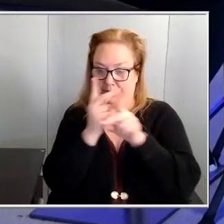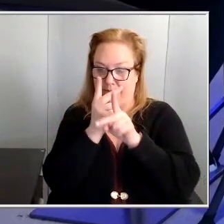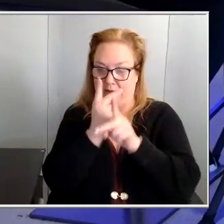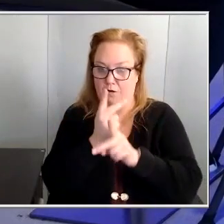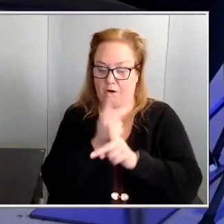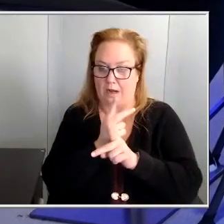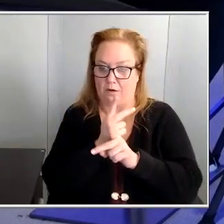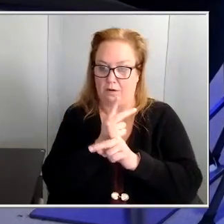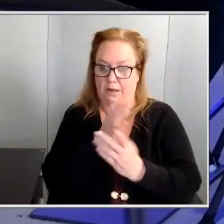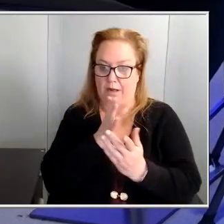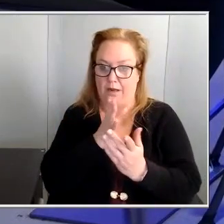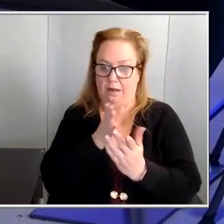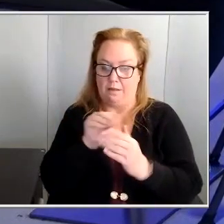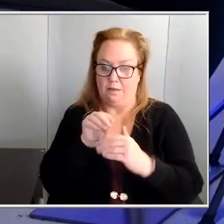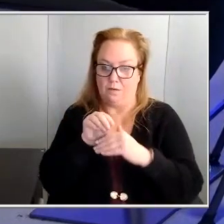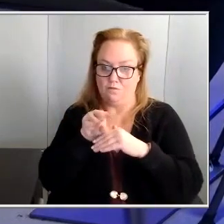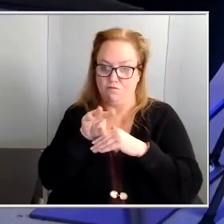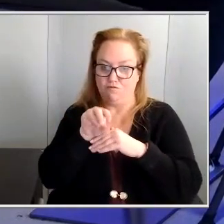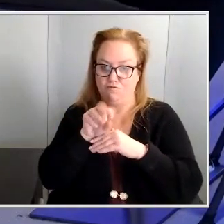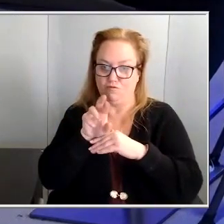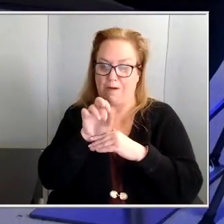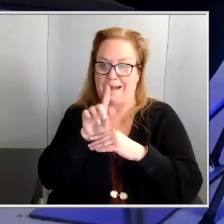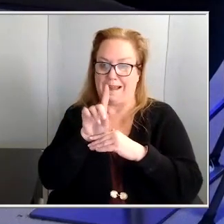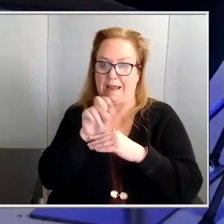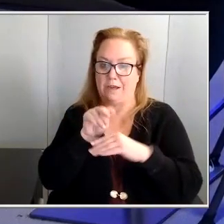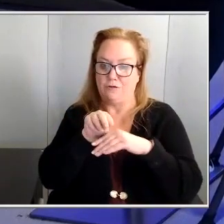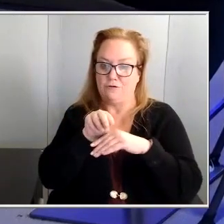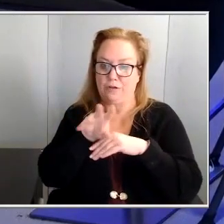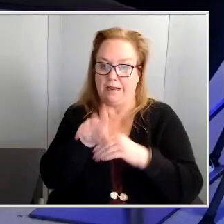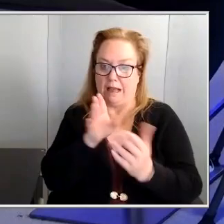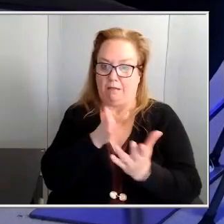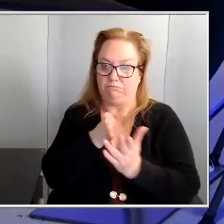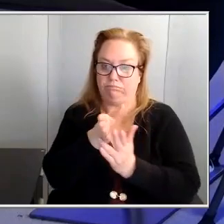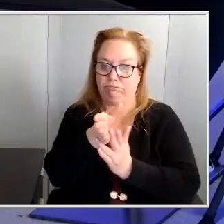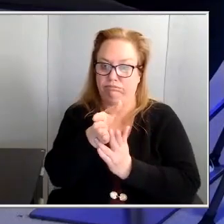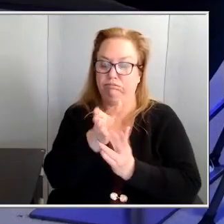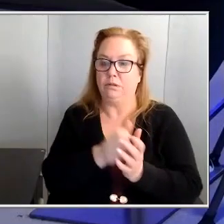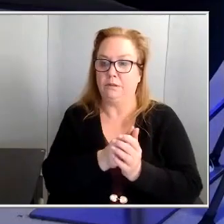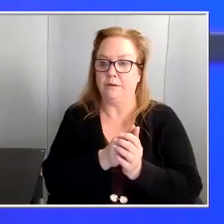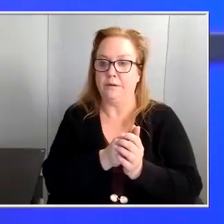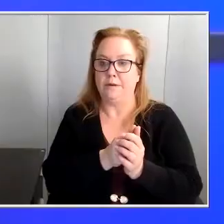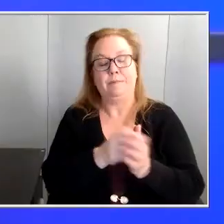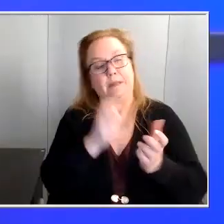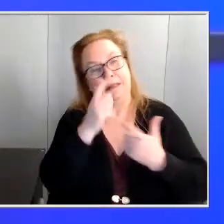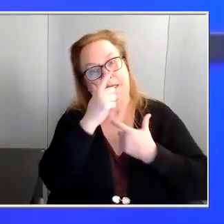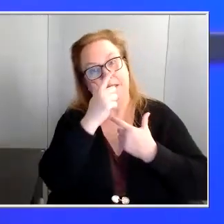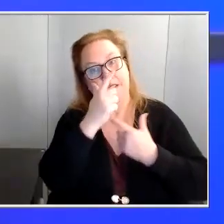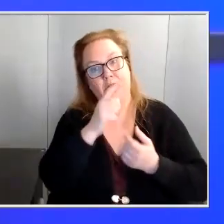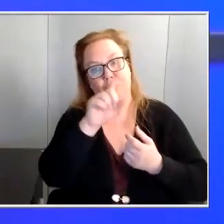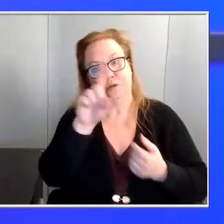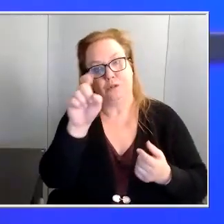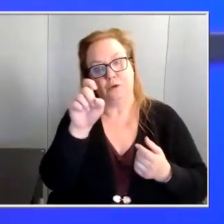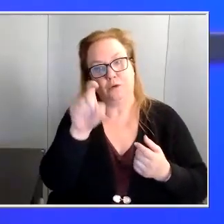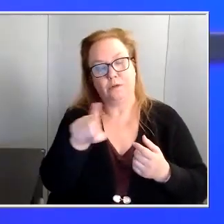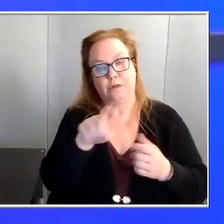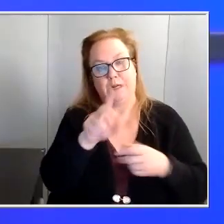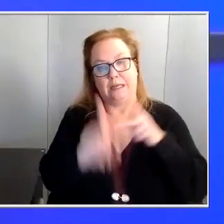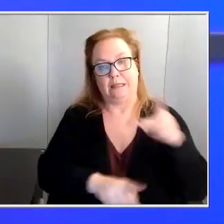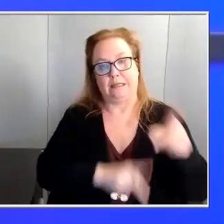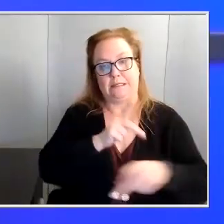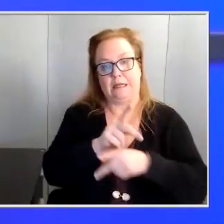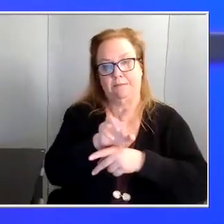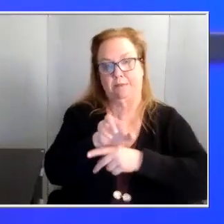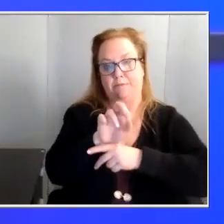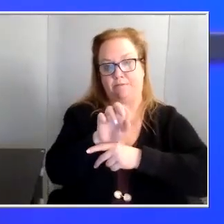depth of radiation needs to be with different kinds of tumors? That's an interesting question. The type of radiation emitted